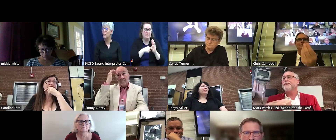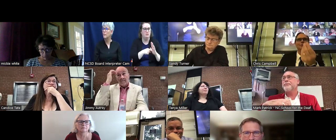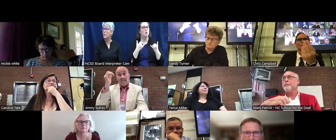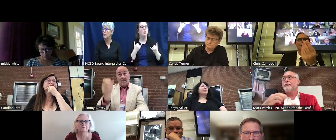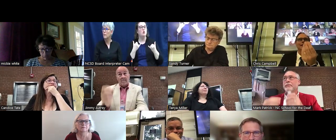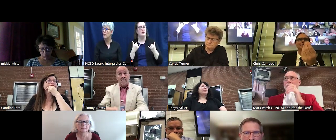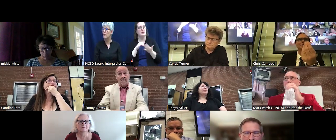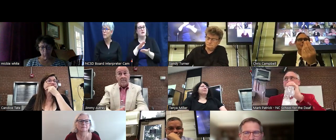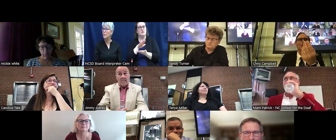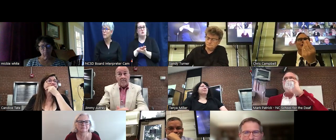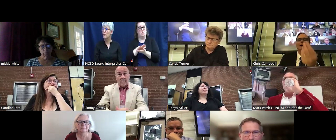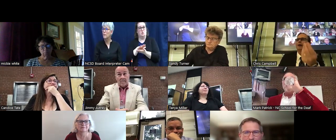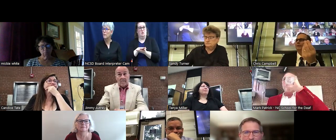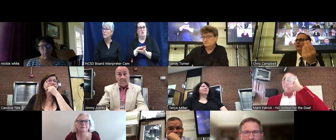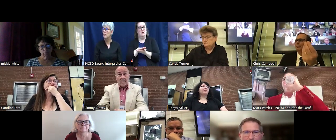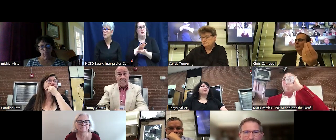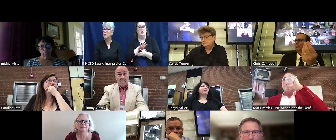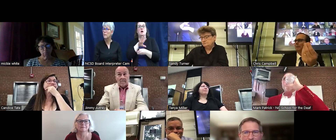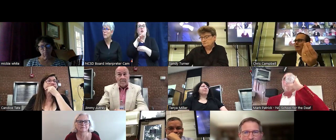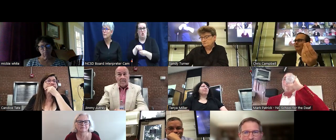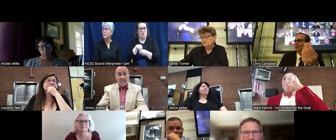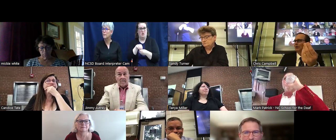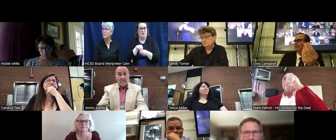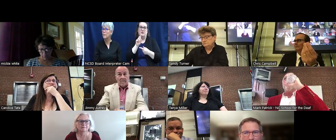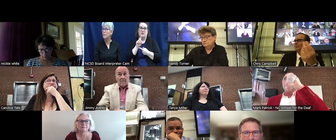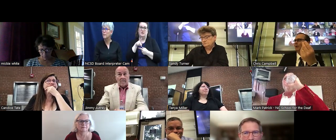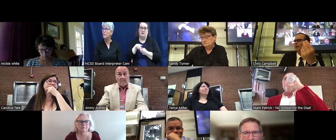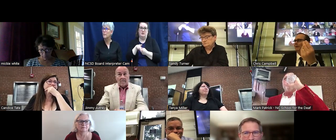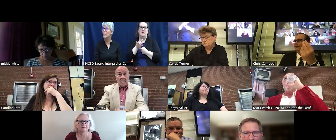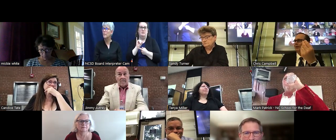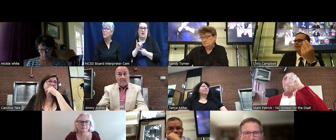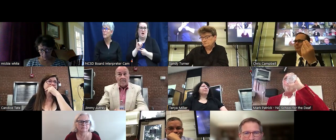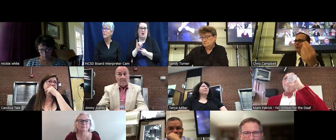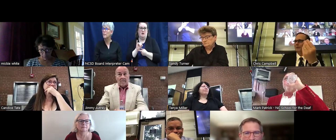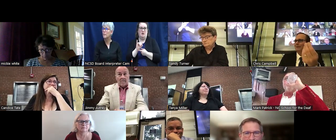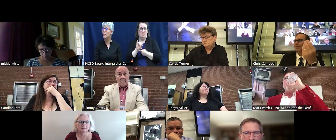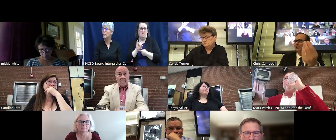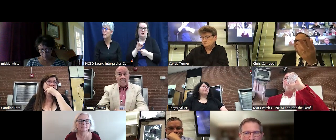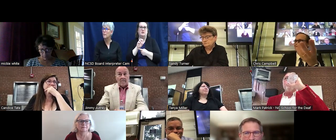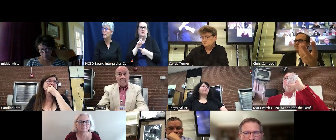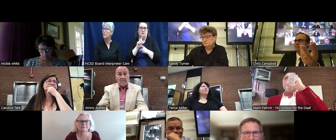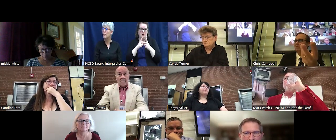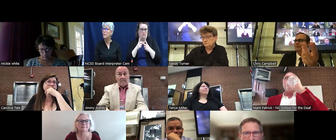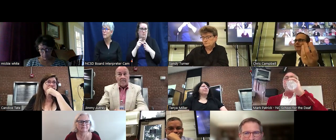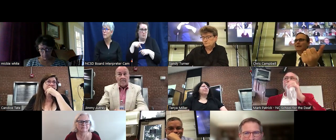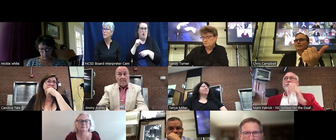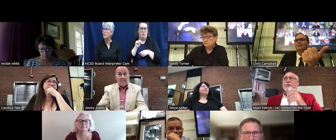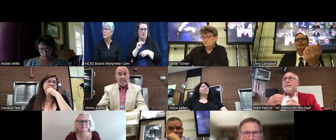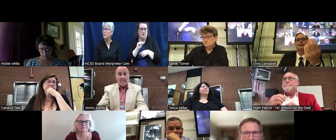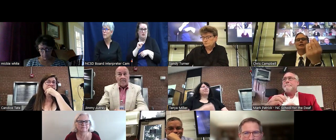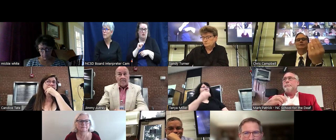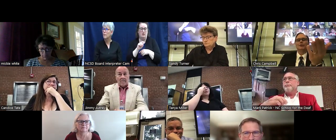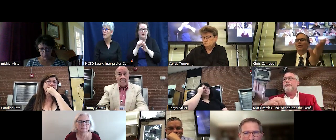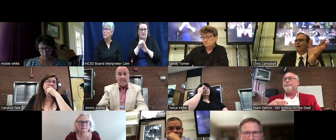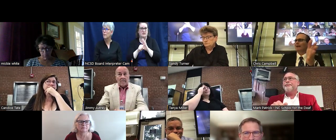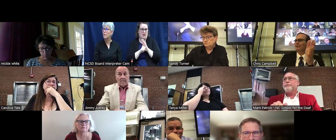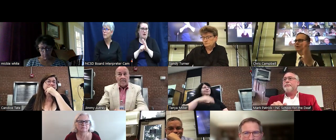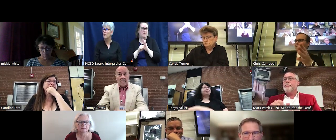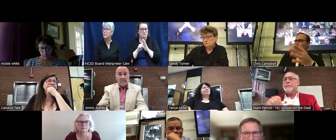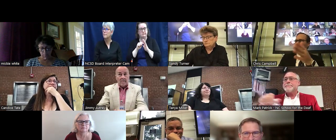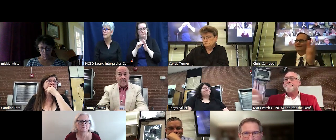the school is part of the Department of Public Instruction, part of the Department of Education, State Board of Education. So there